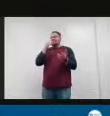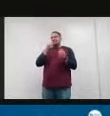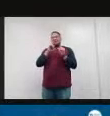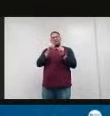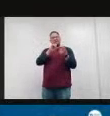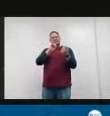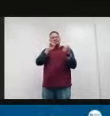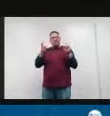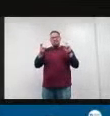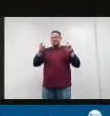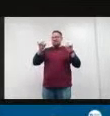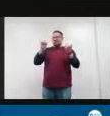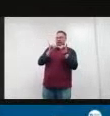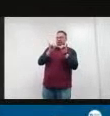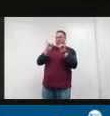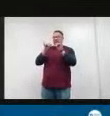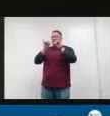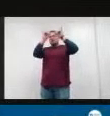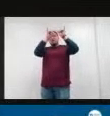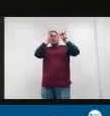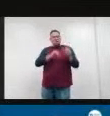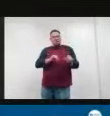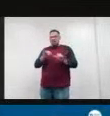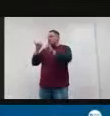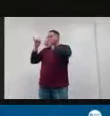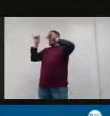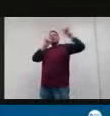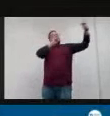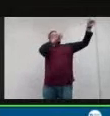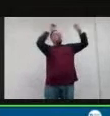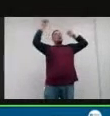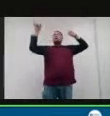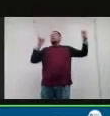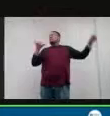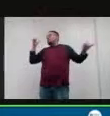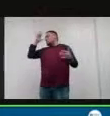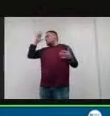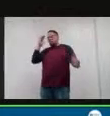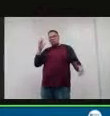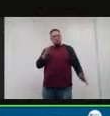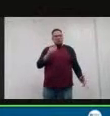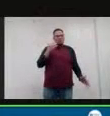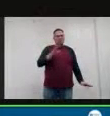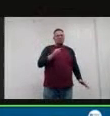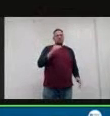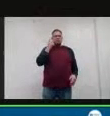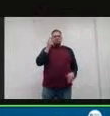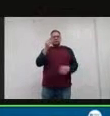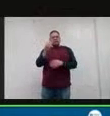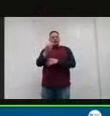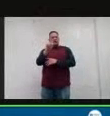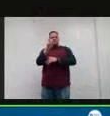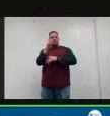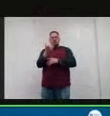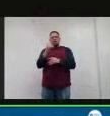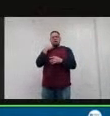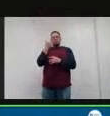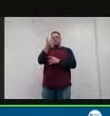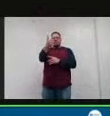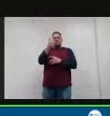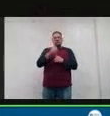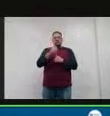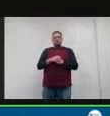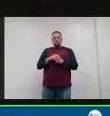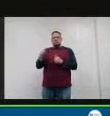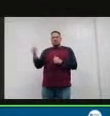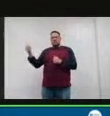then we don't know what we are measuring ourselves against. I'm seeing a thumbs up from Ashley. Other board members, are we feeling good